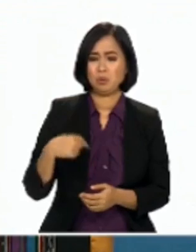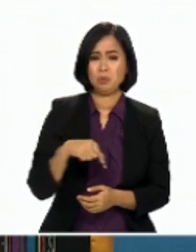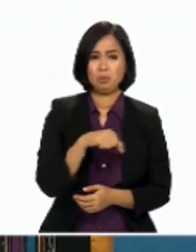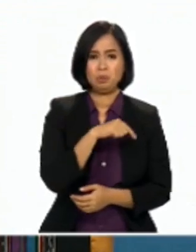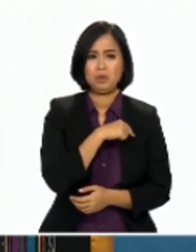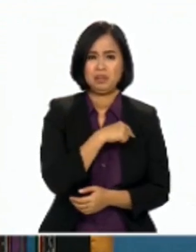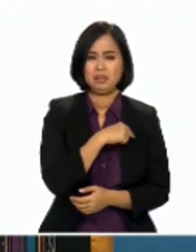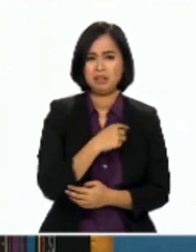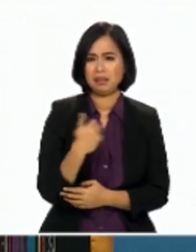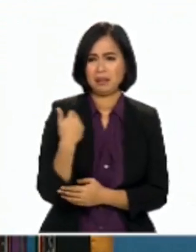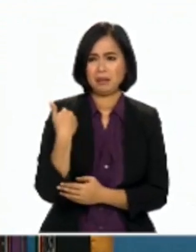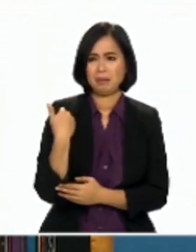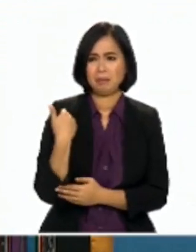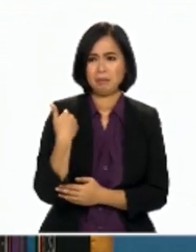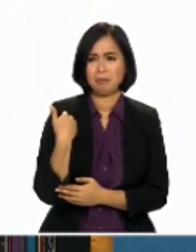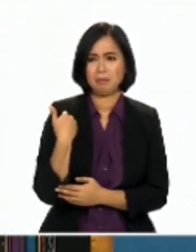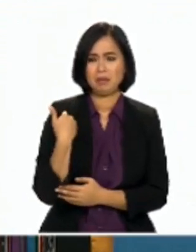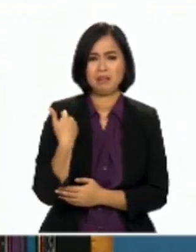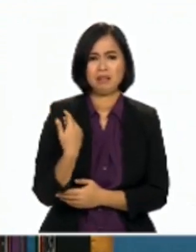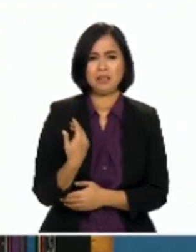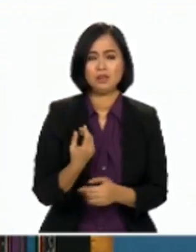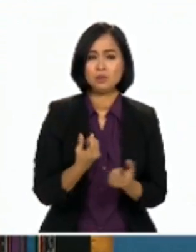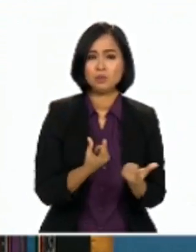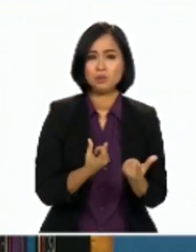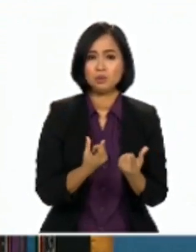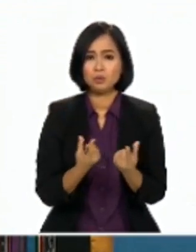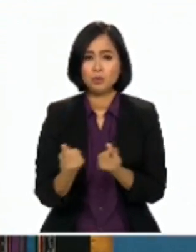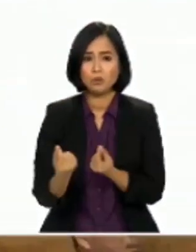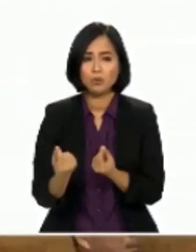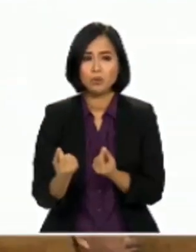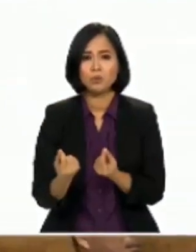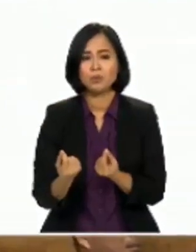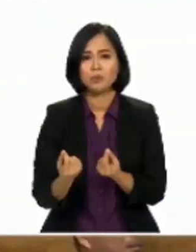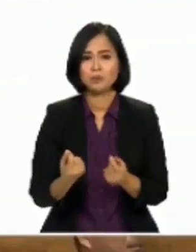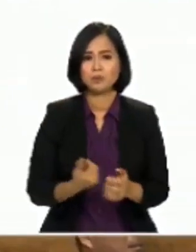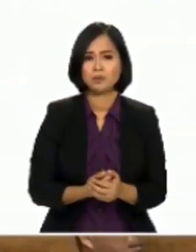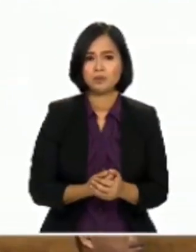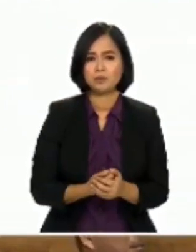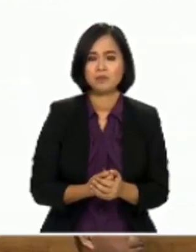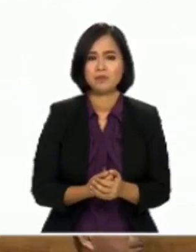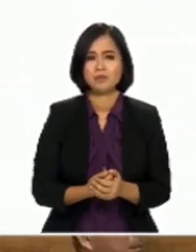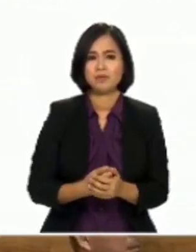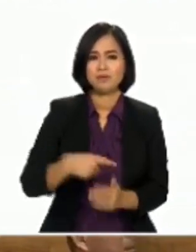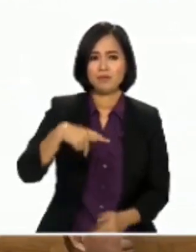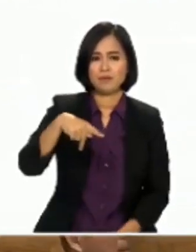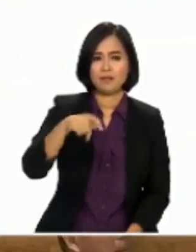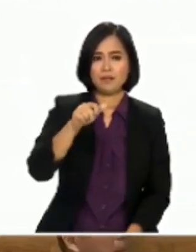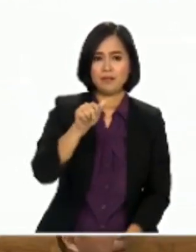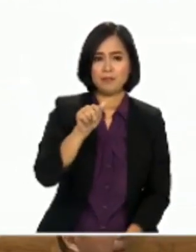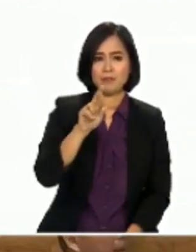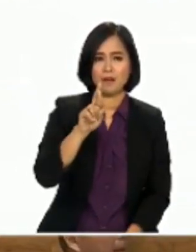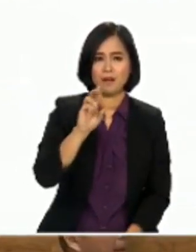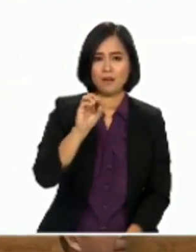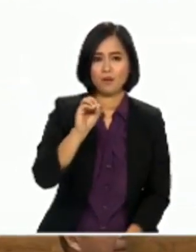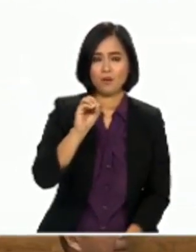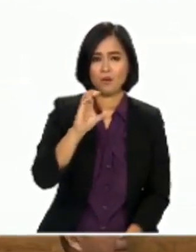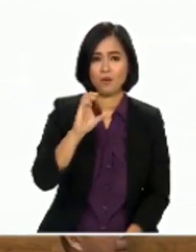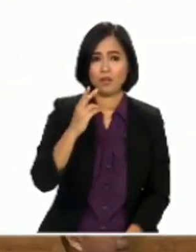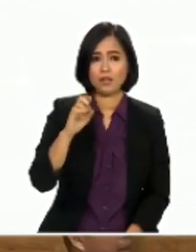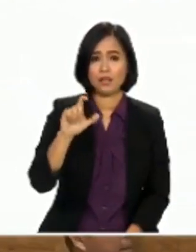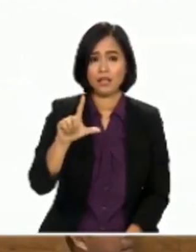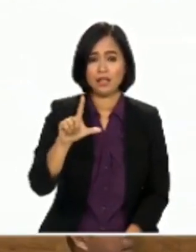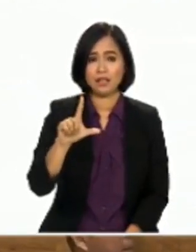the beyond the parochial interest. Our